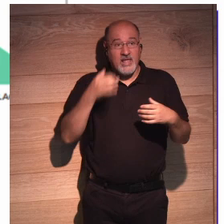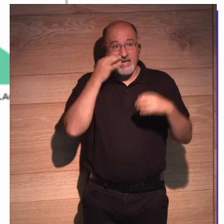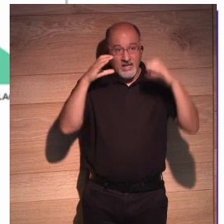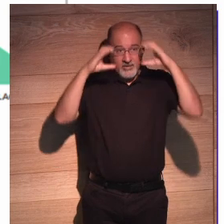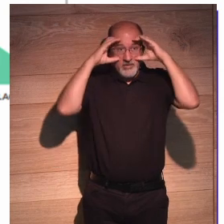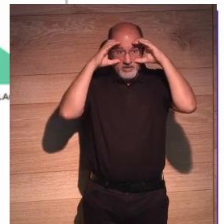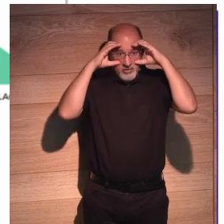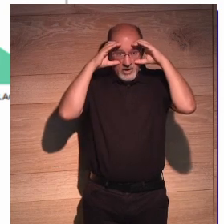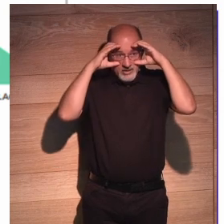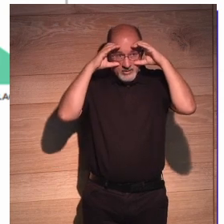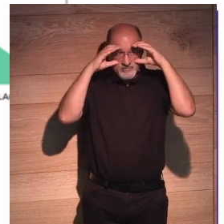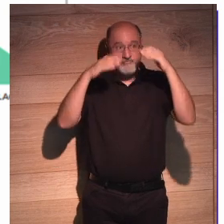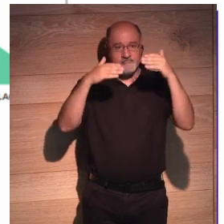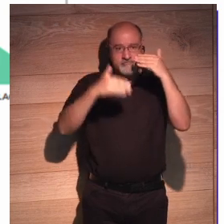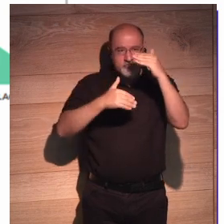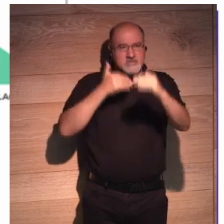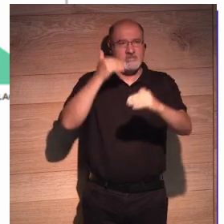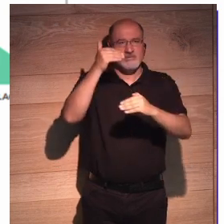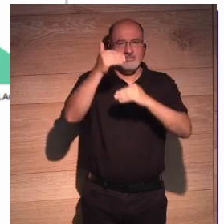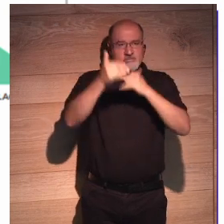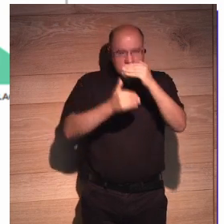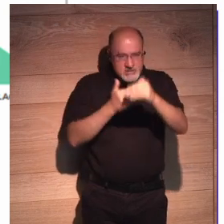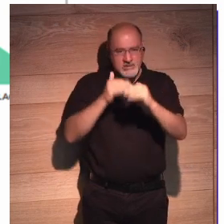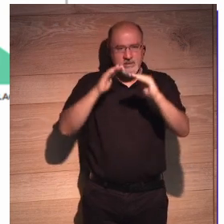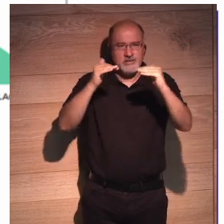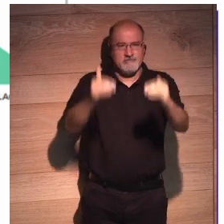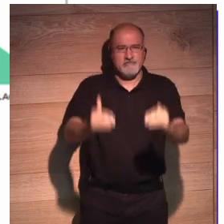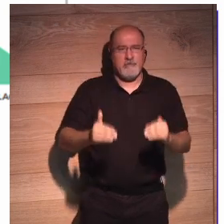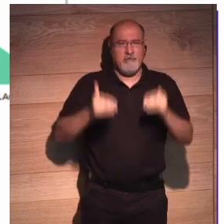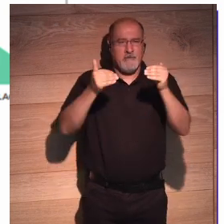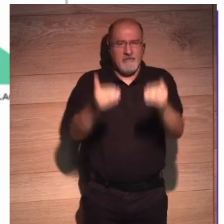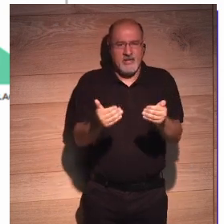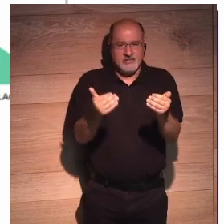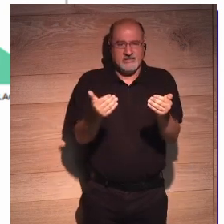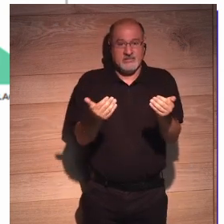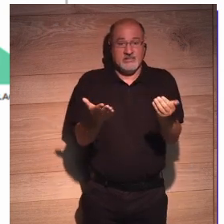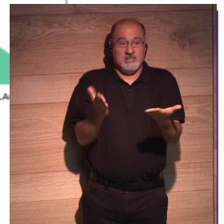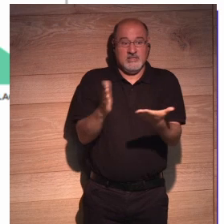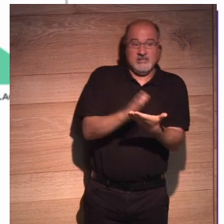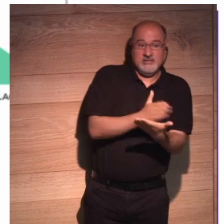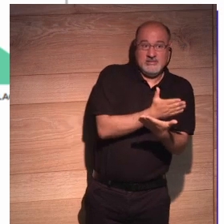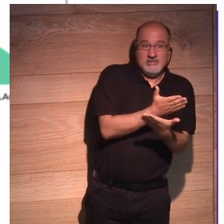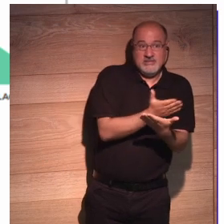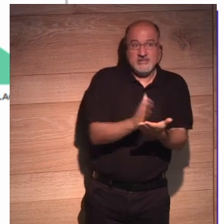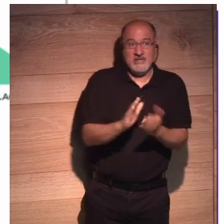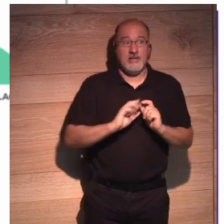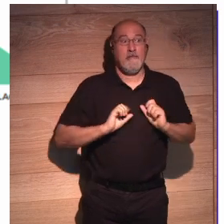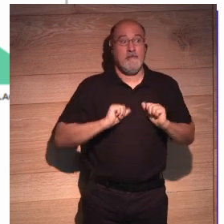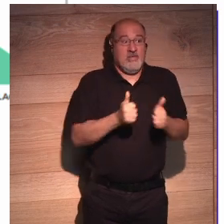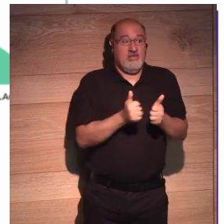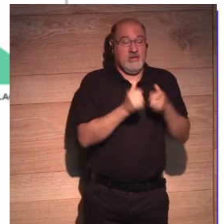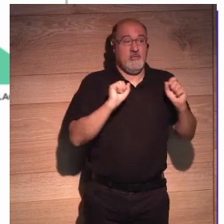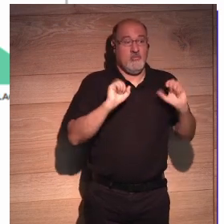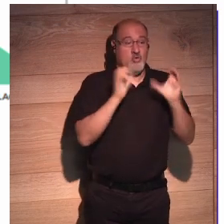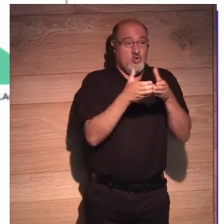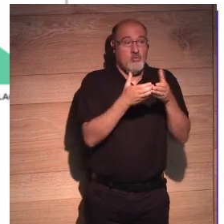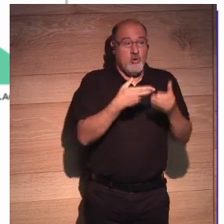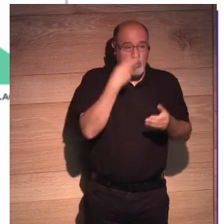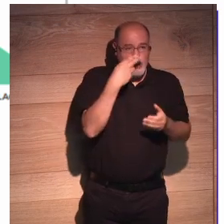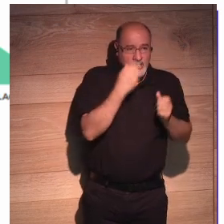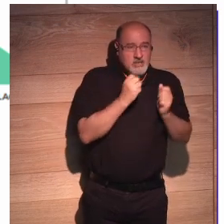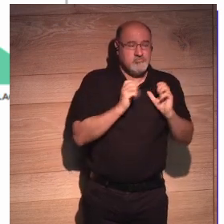trying to cross this chasm from early adopters to the early majority. And in fact, events like XR